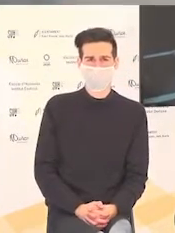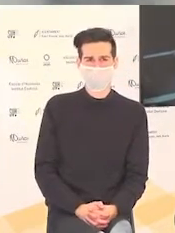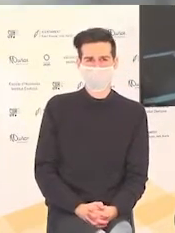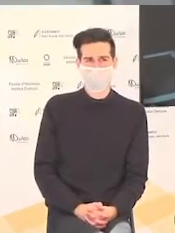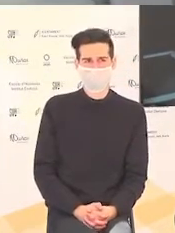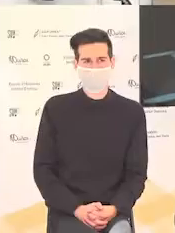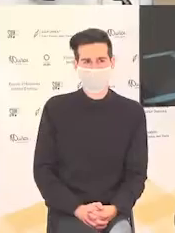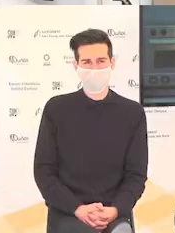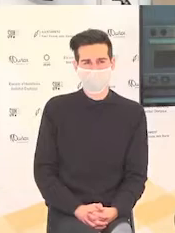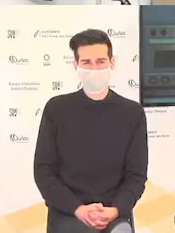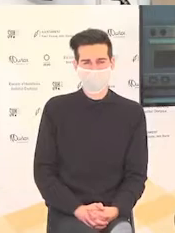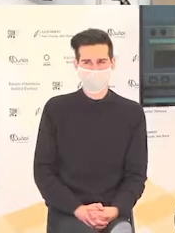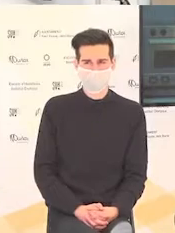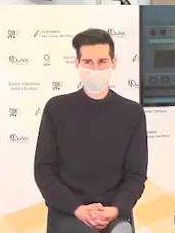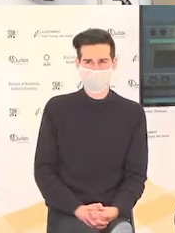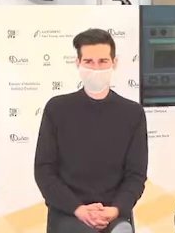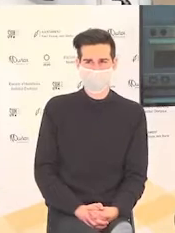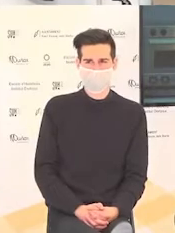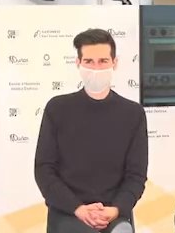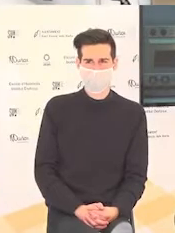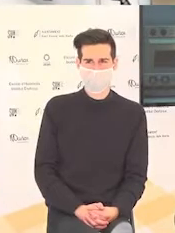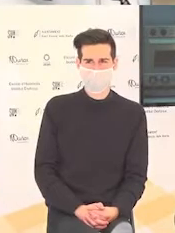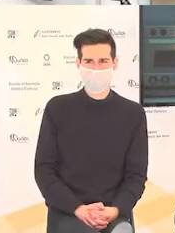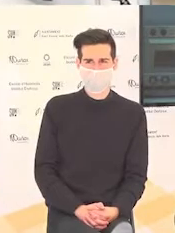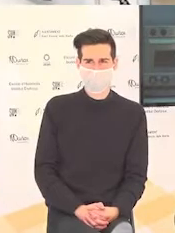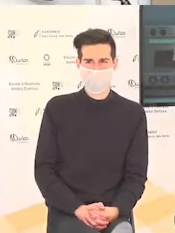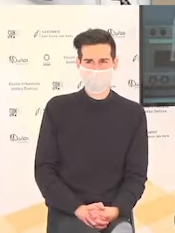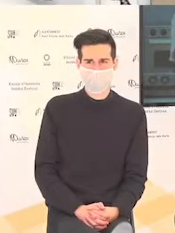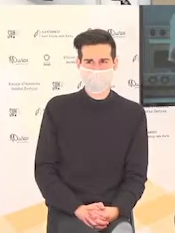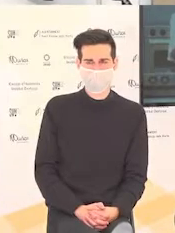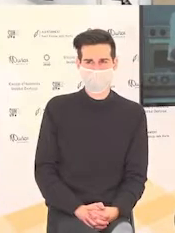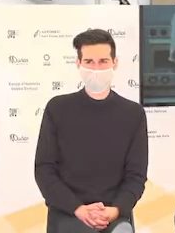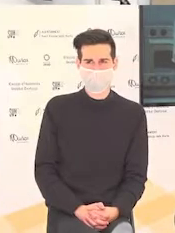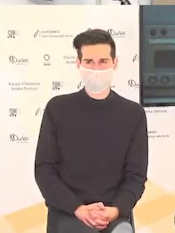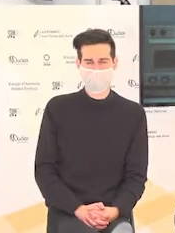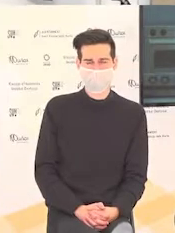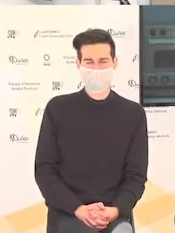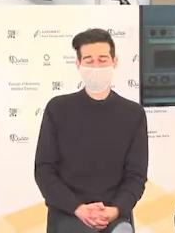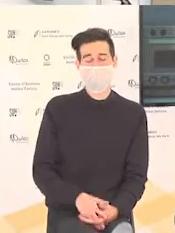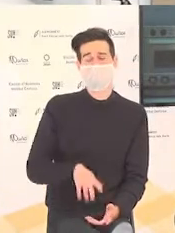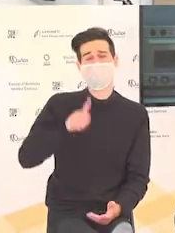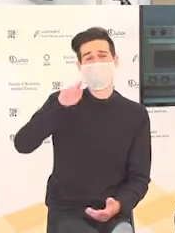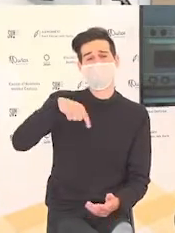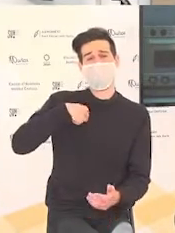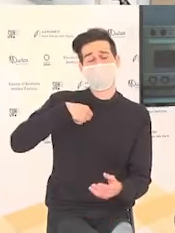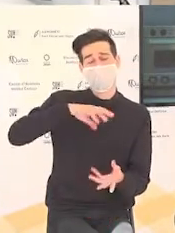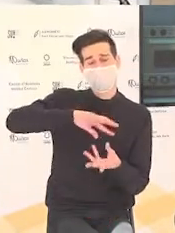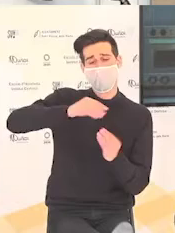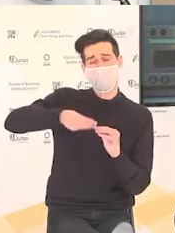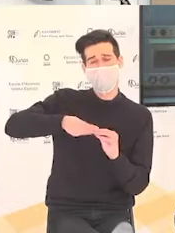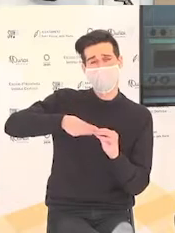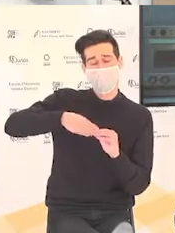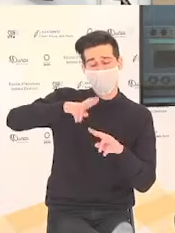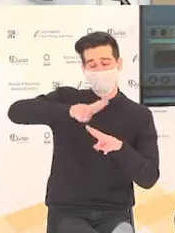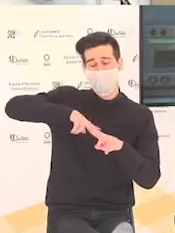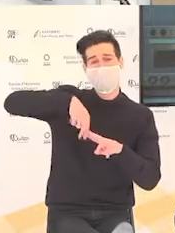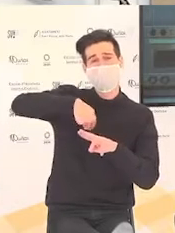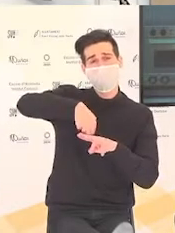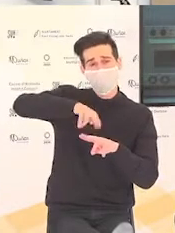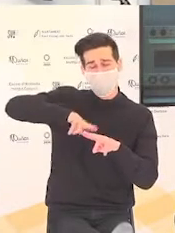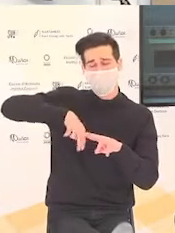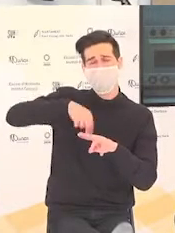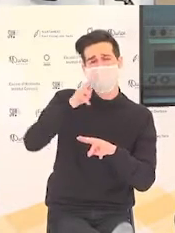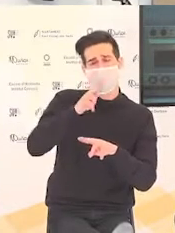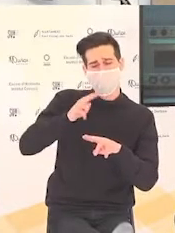cream that the ganache that we're going to be piping on the top is not going to soften the meringues. Y también le he aplicado con un pincel un poquito de manteca de cacao